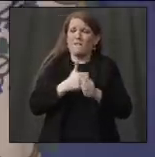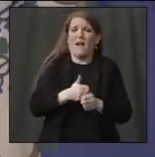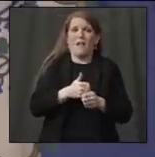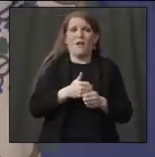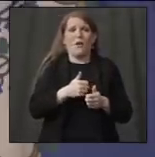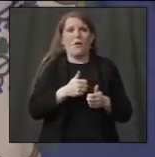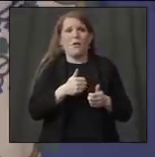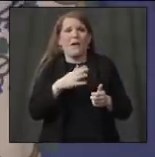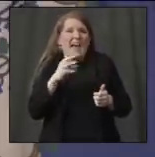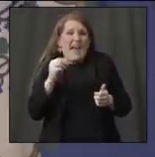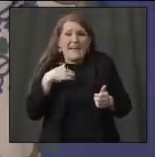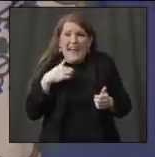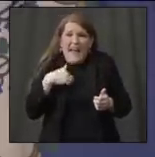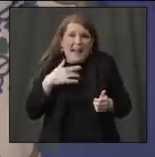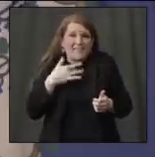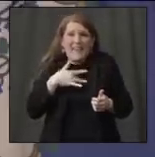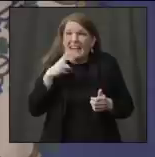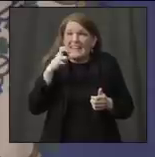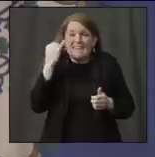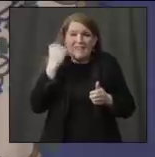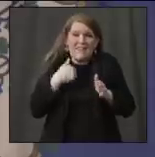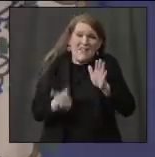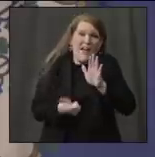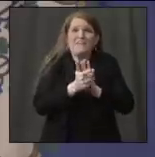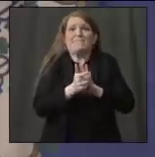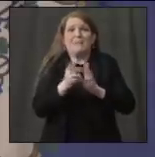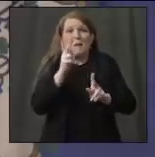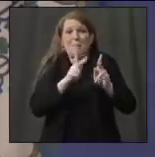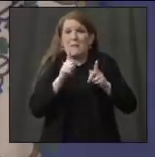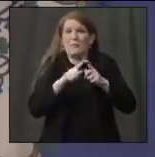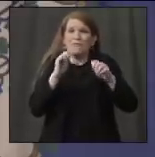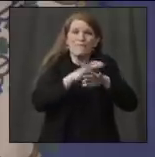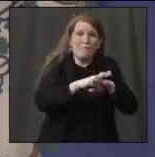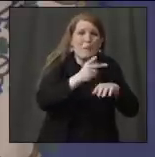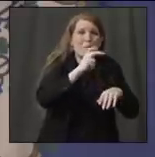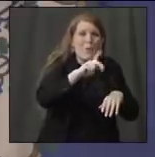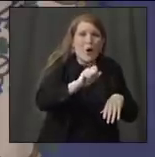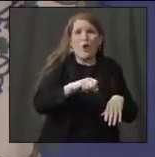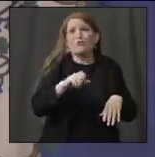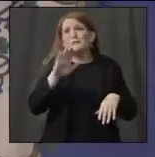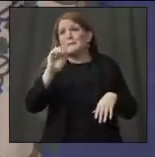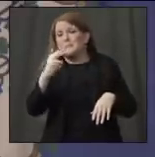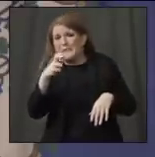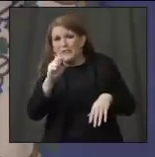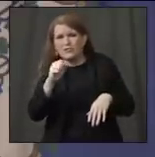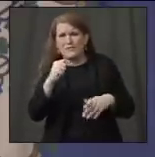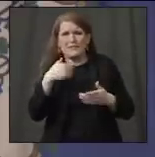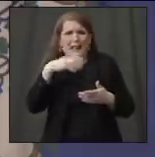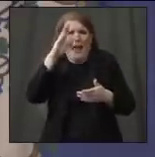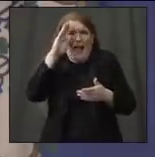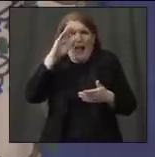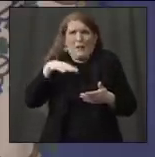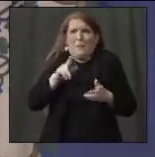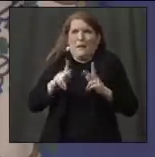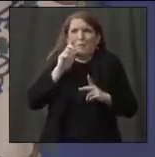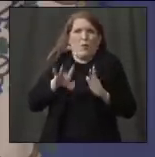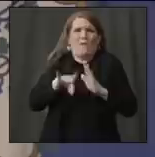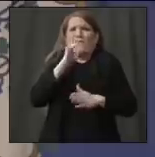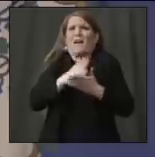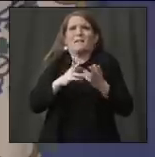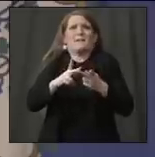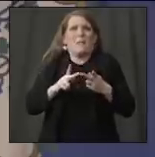jam someplace else in a sidewalk or something. I've talked to some of the mayors with traffic down by 50%. If you have a